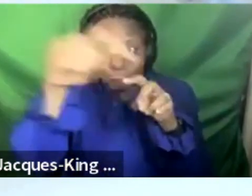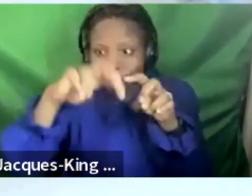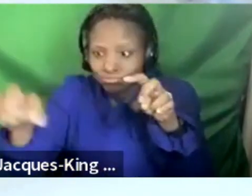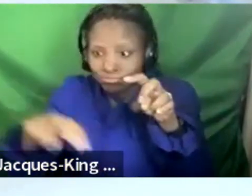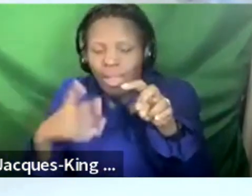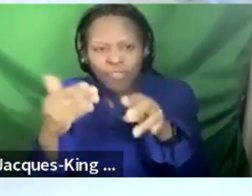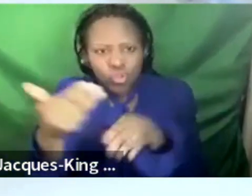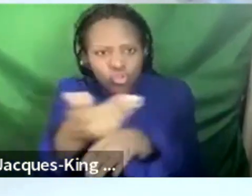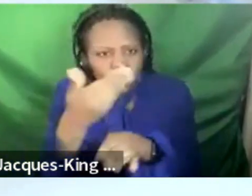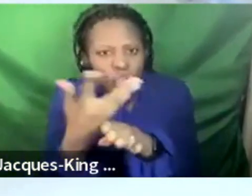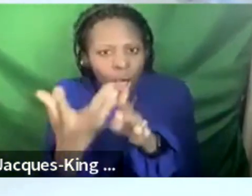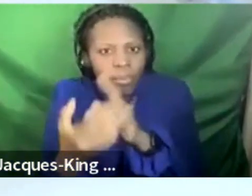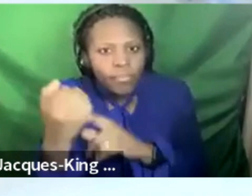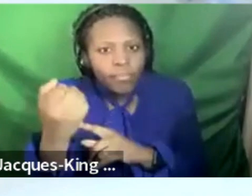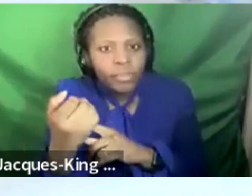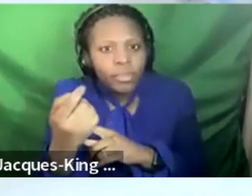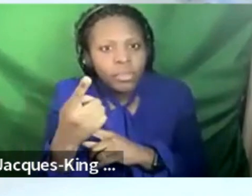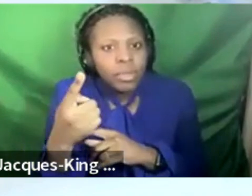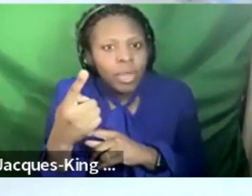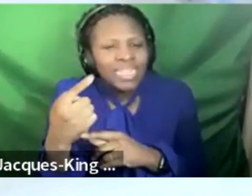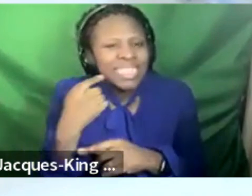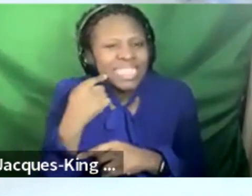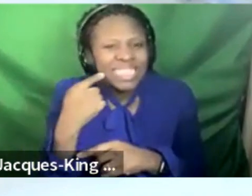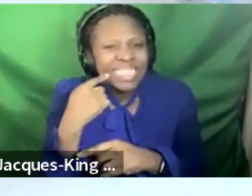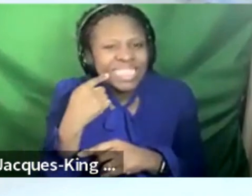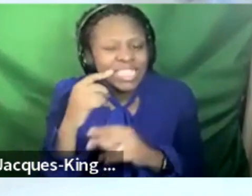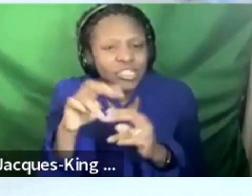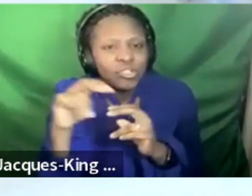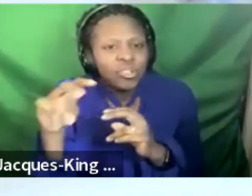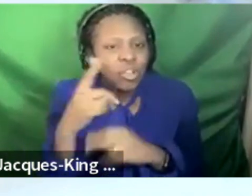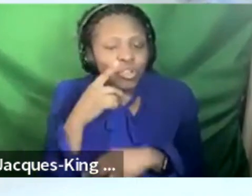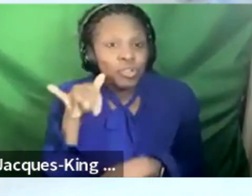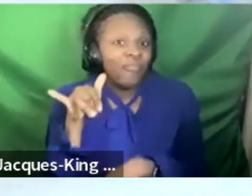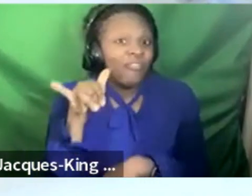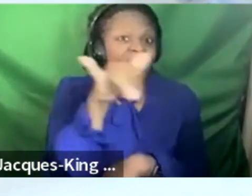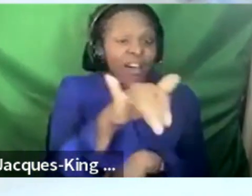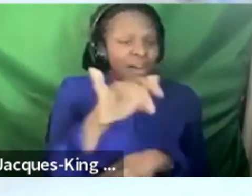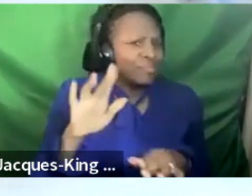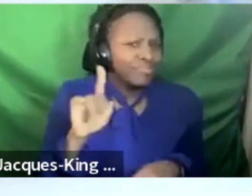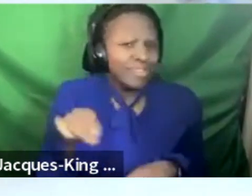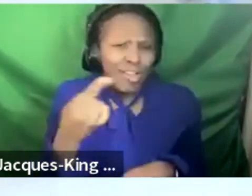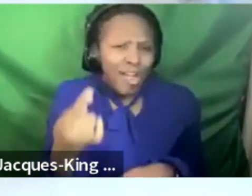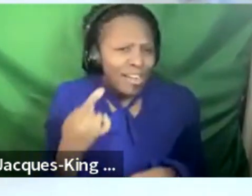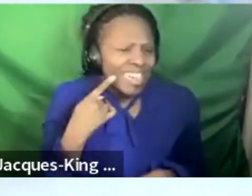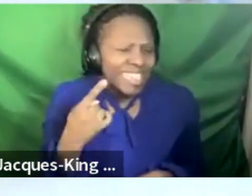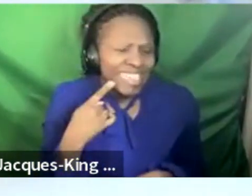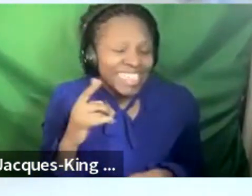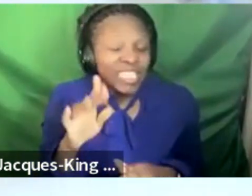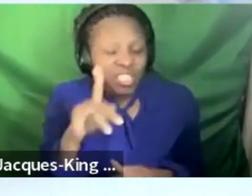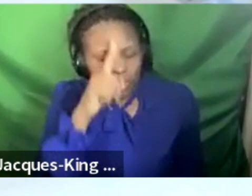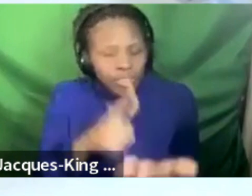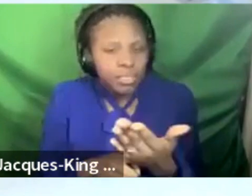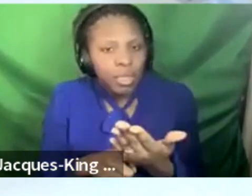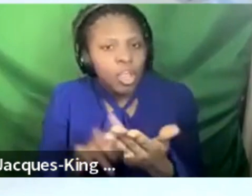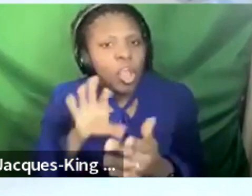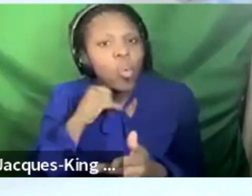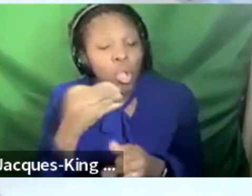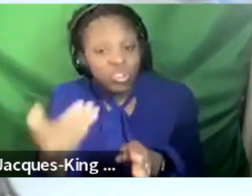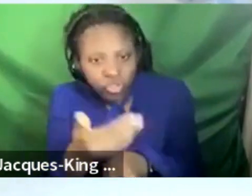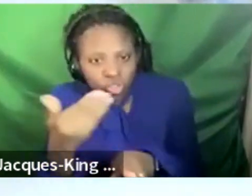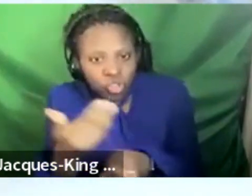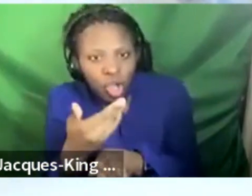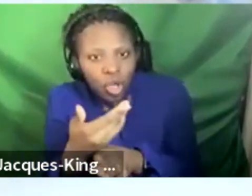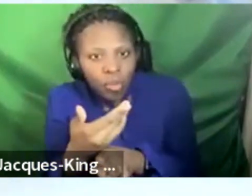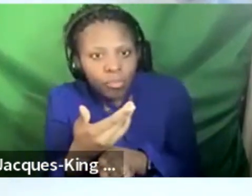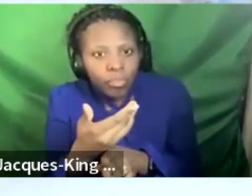around this island, she has to get a job because it wasn't easy to travel. You couldn't just jump on the EasyJet then.